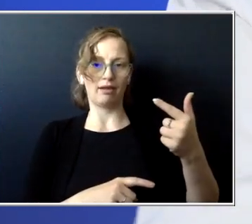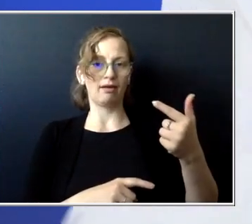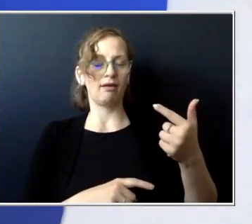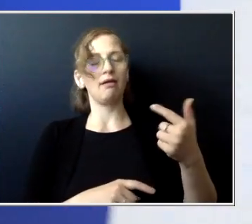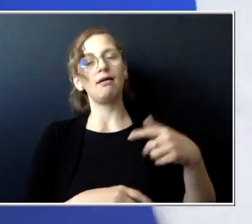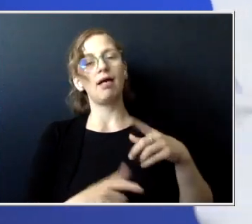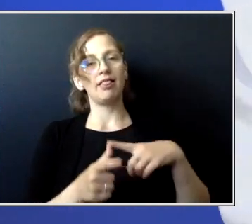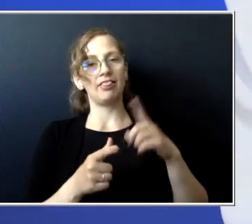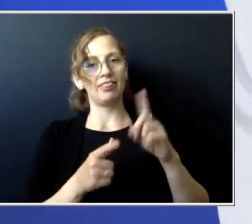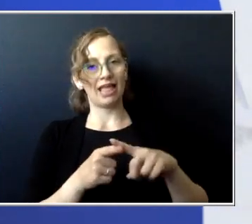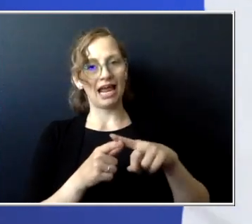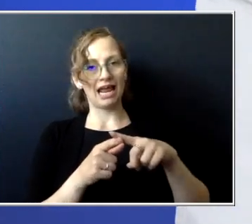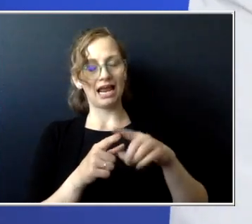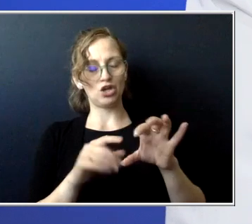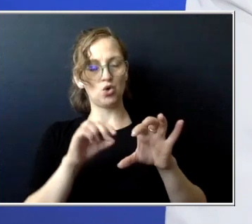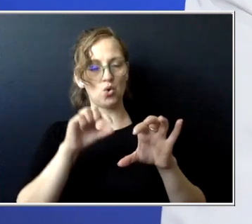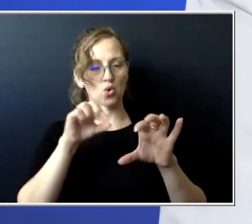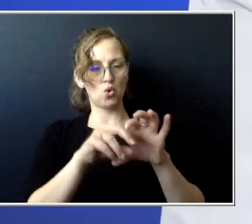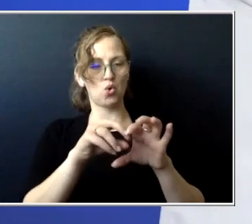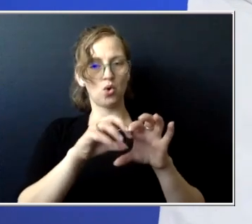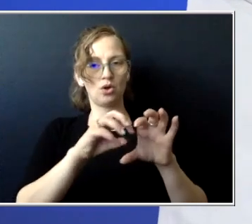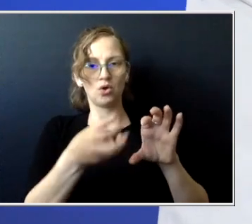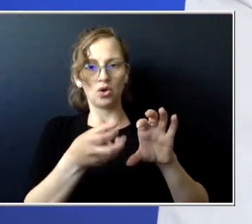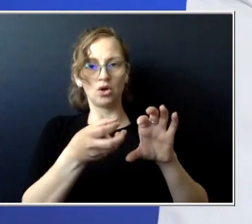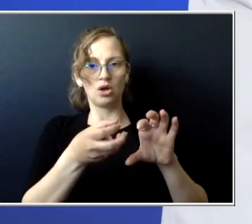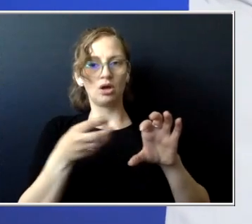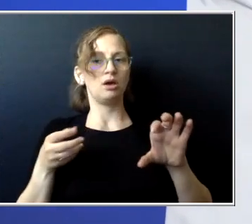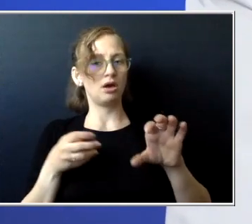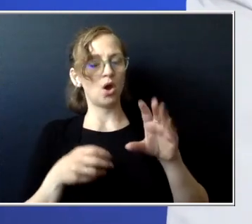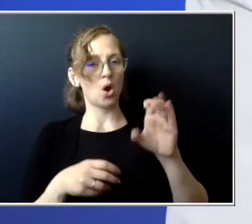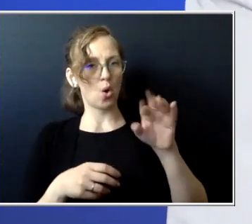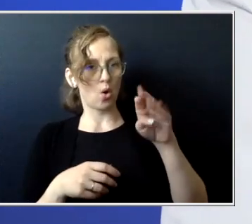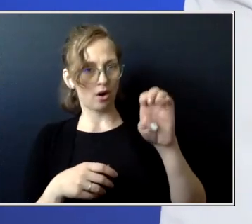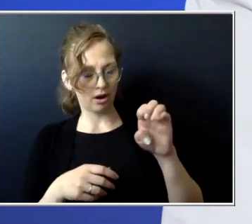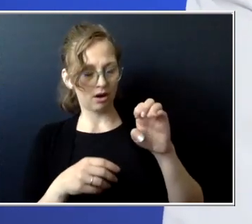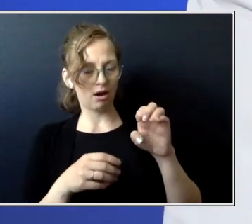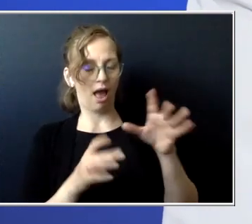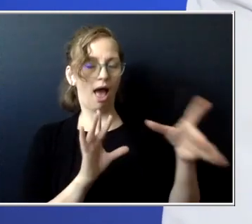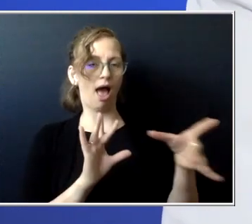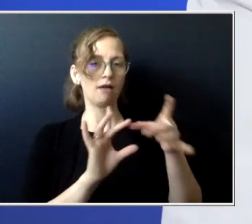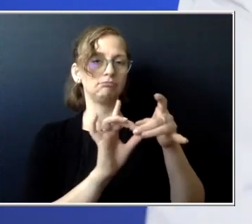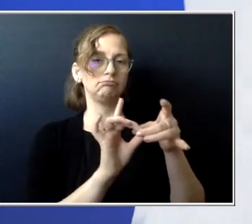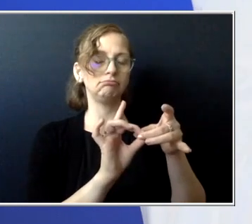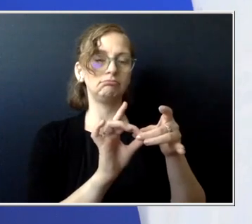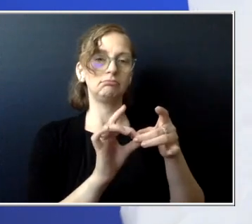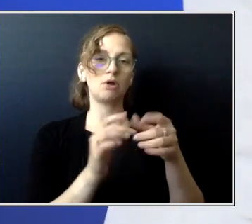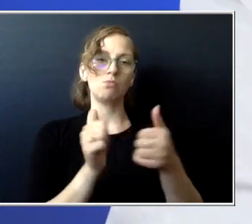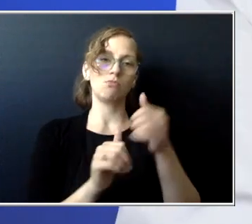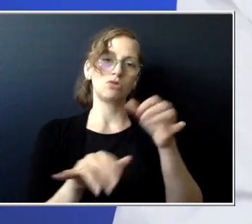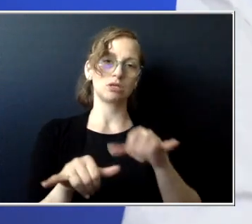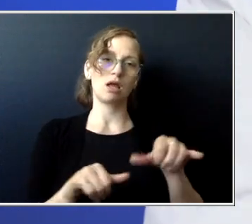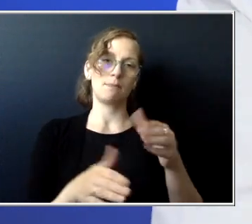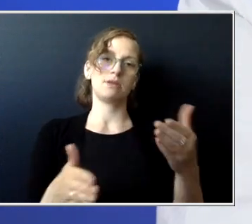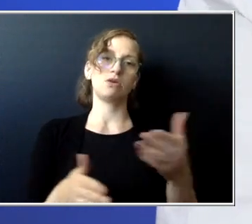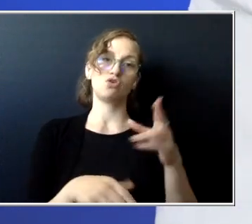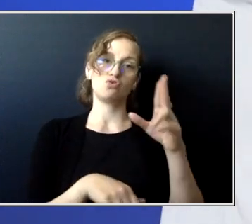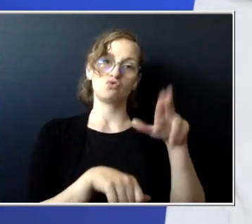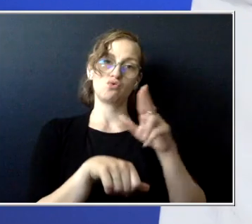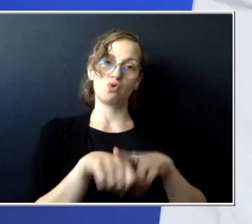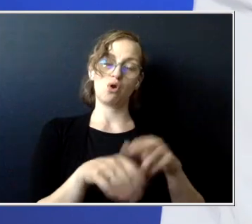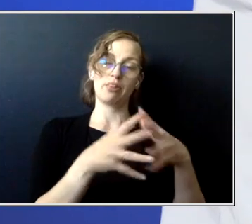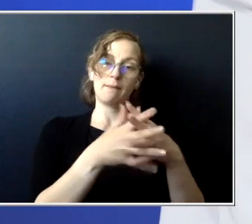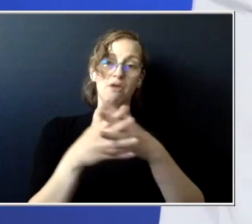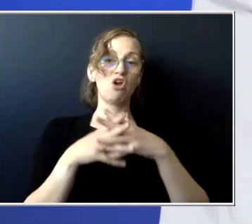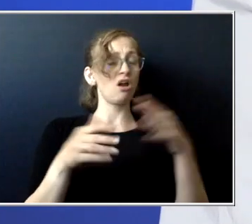in, and then attach the outflow graft to the aorta. The most common way it's done in North America is actually through a full sternotomy, just like regular open